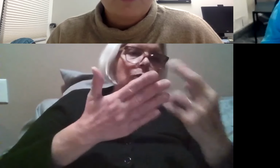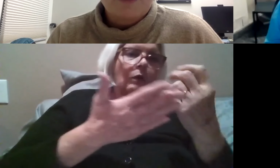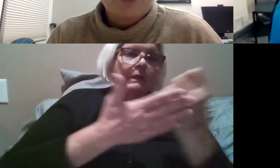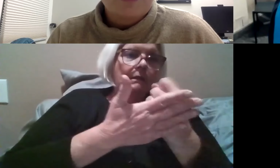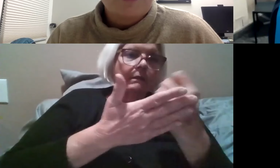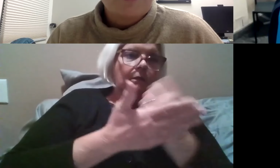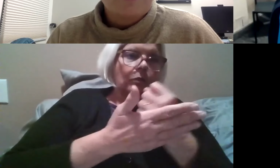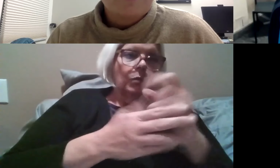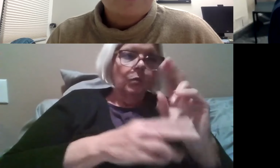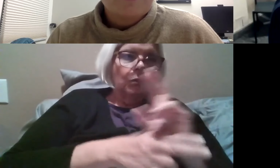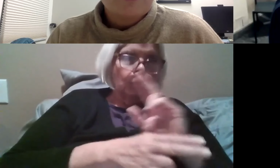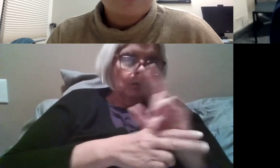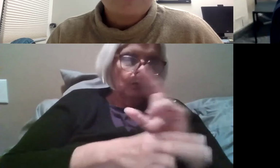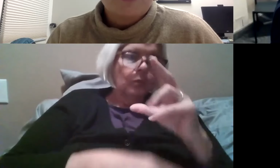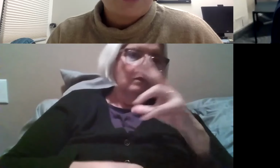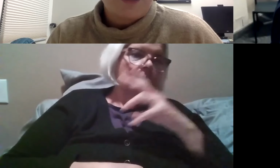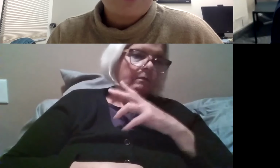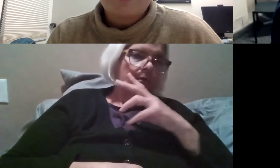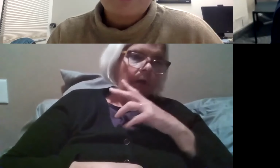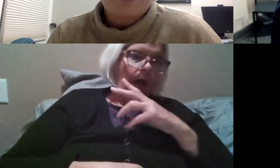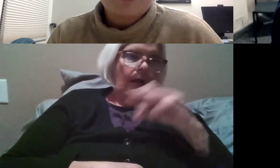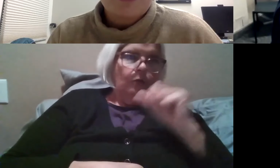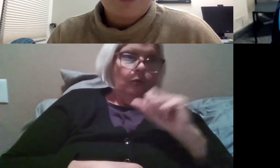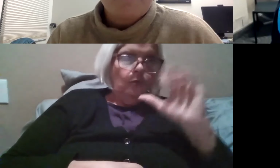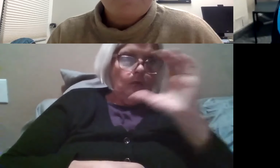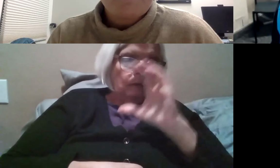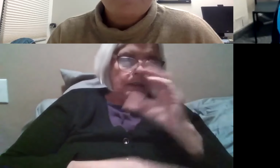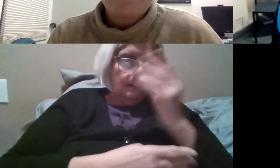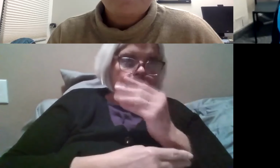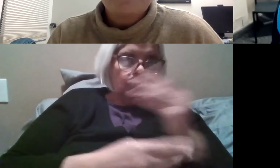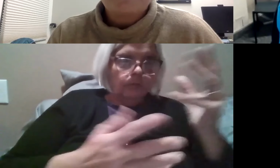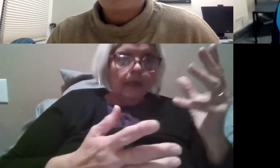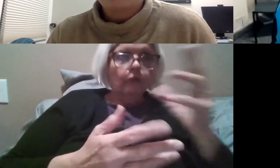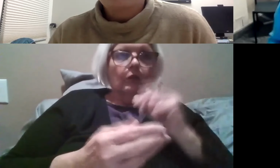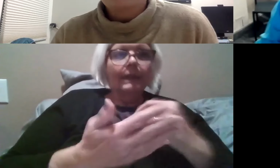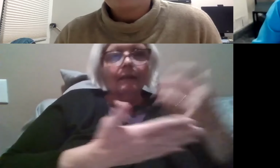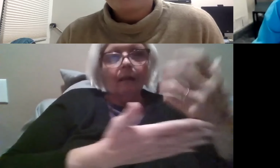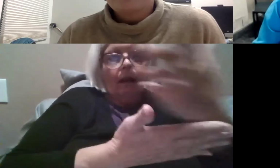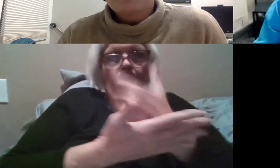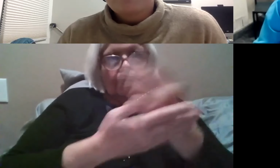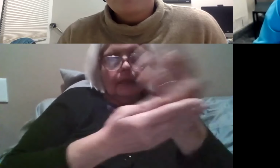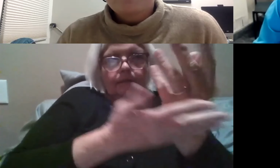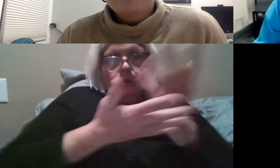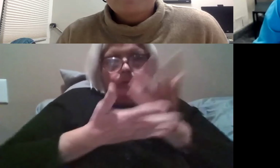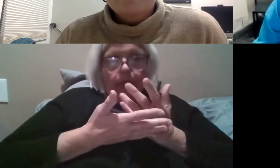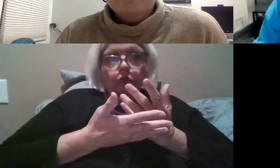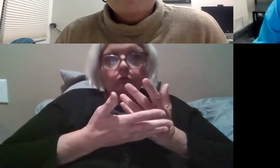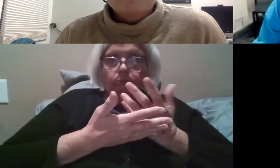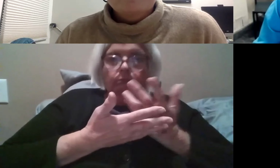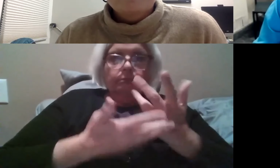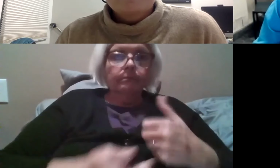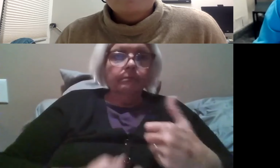some information and do information gathering like you're here tonight. So.